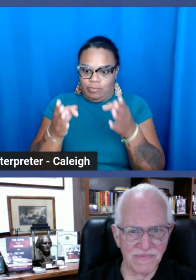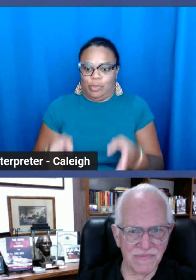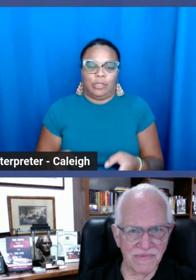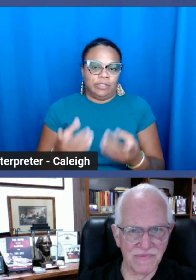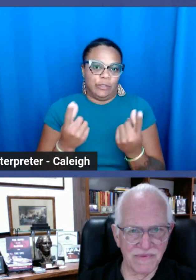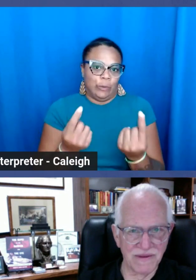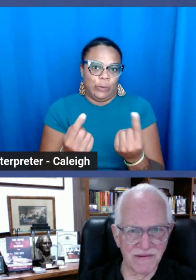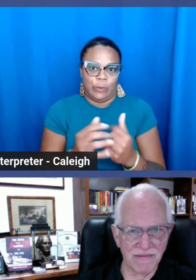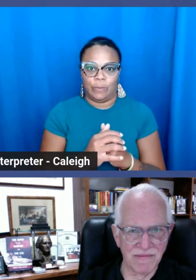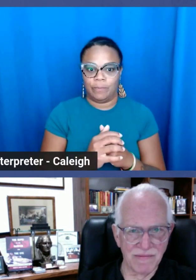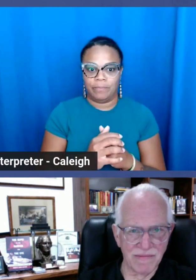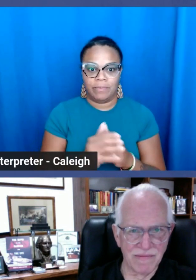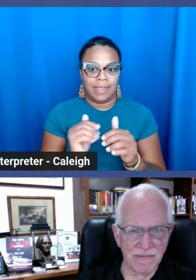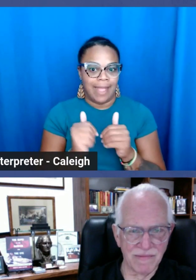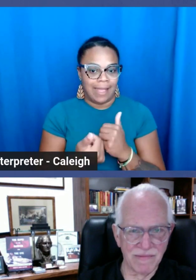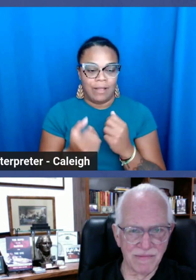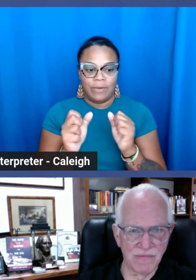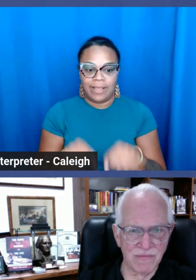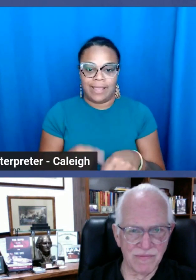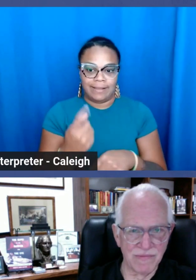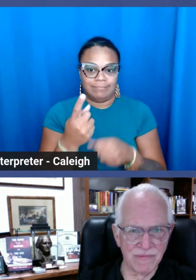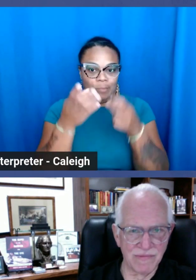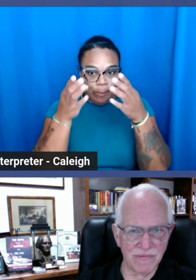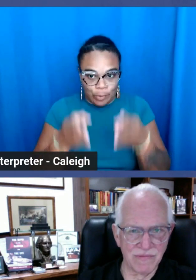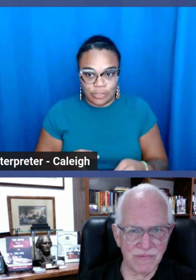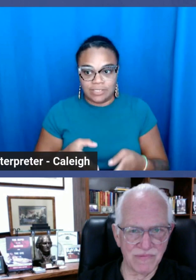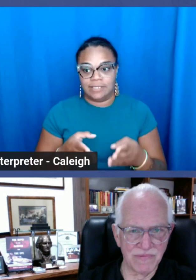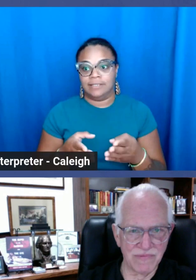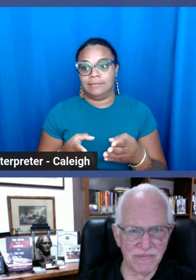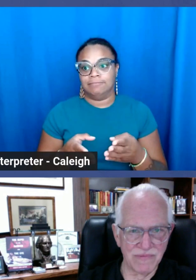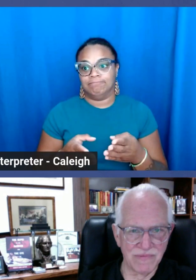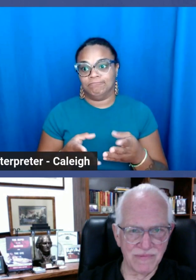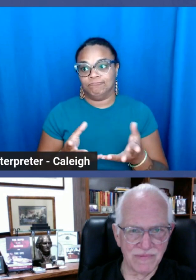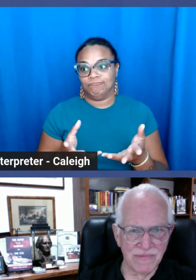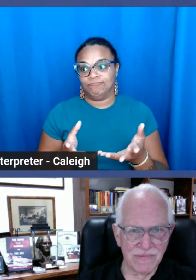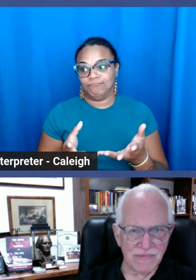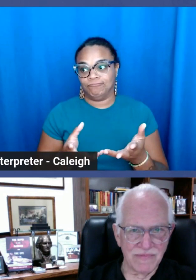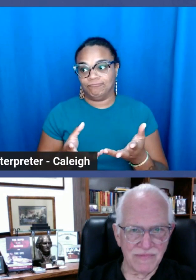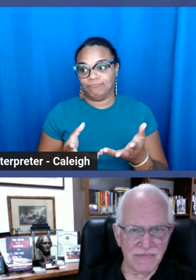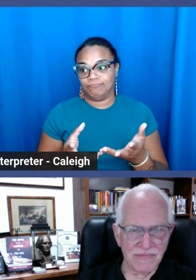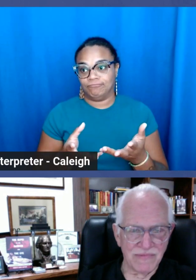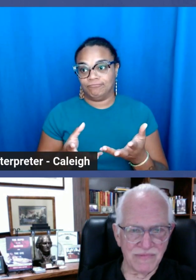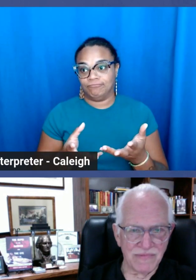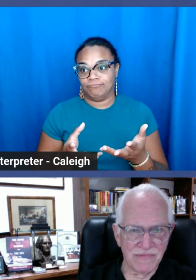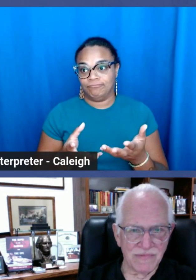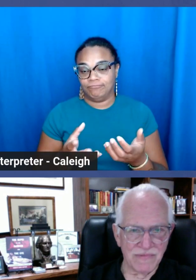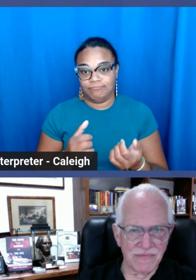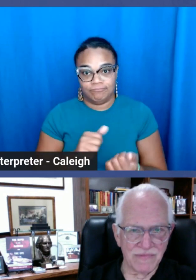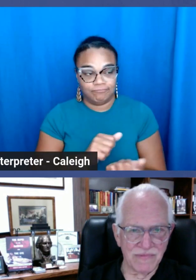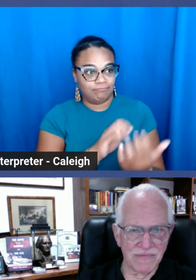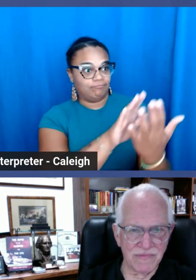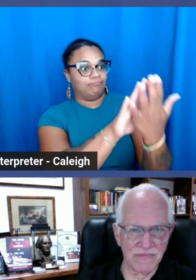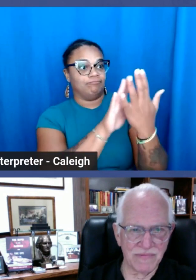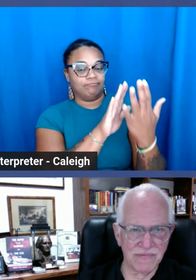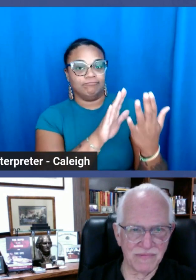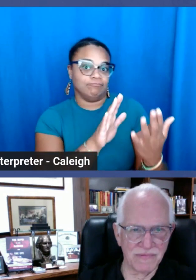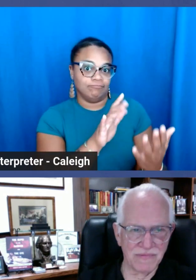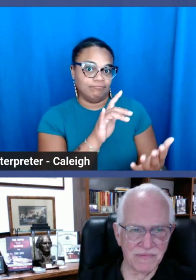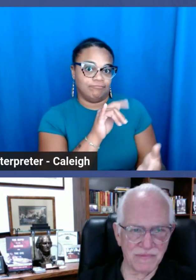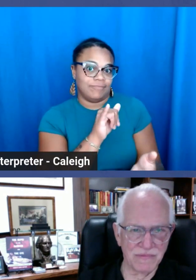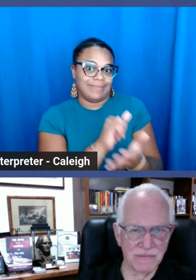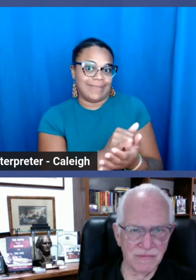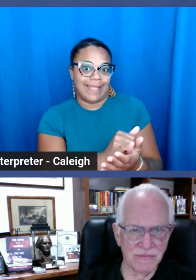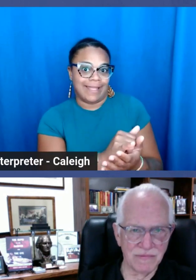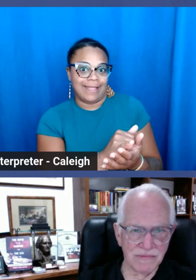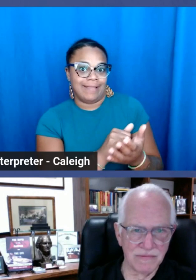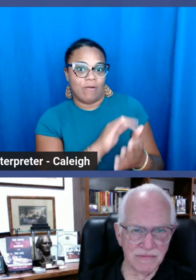How could an individual address the onslaught of legislation